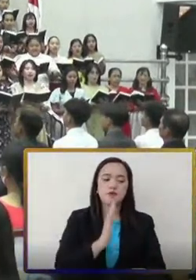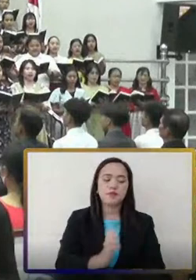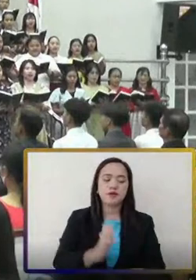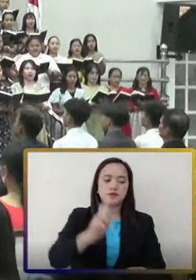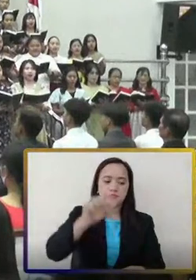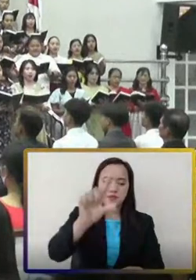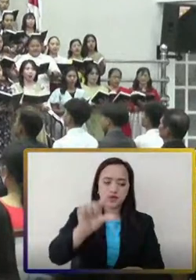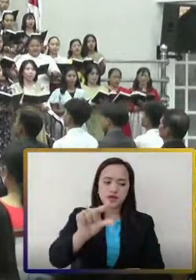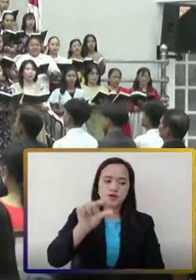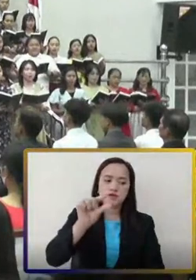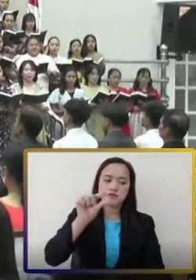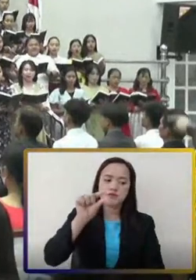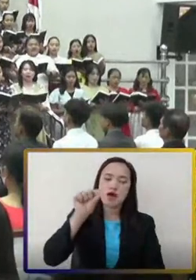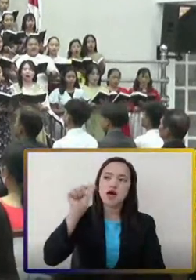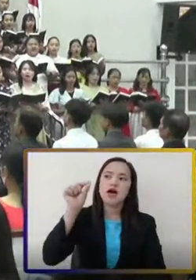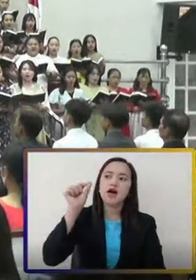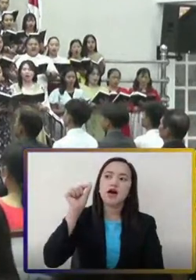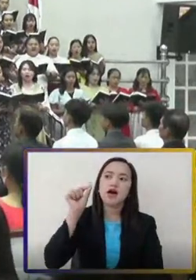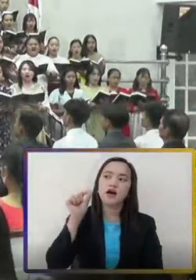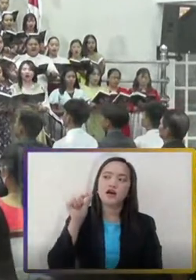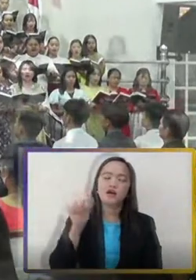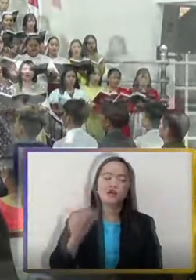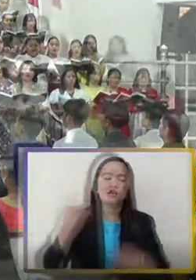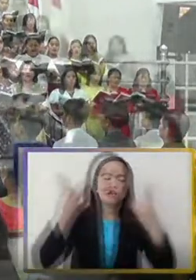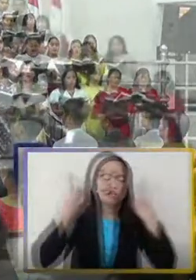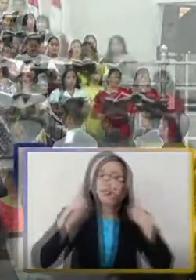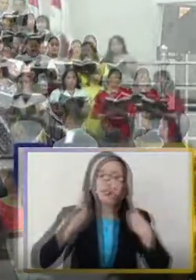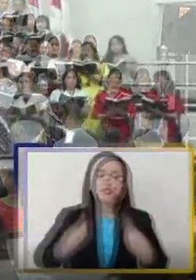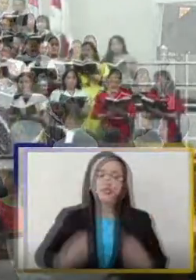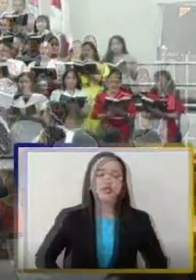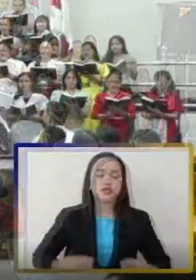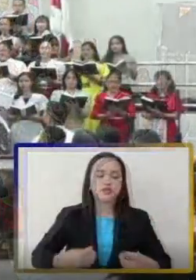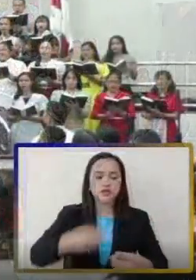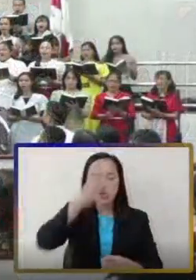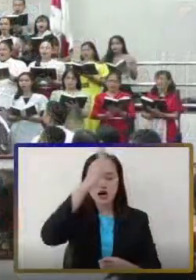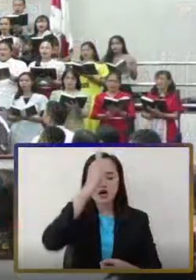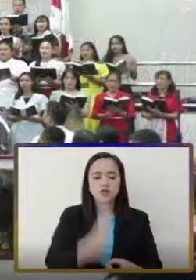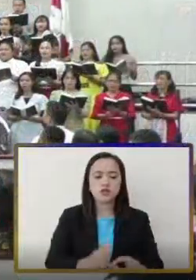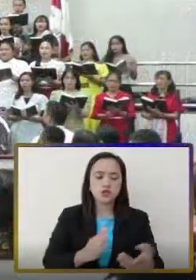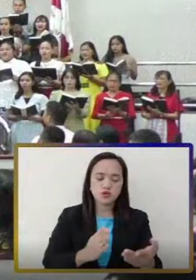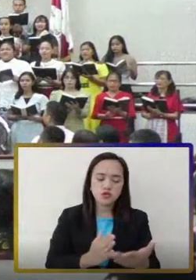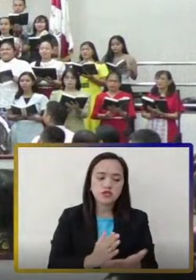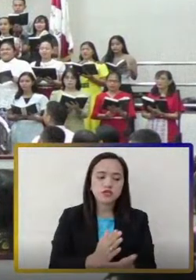in Him be found. Dressed in His